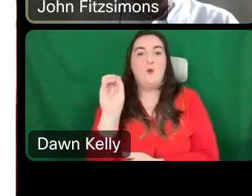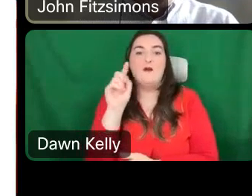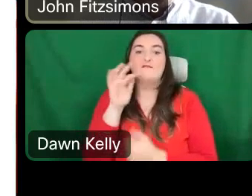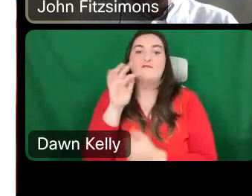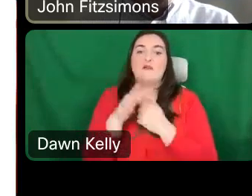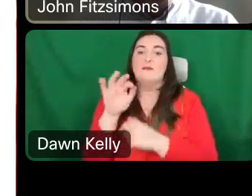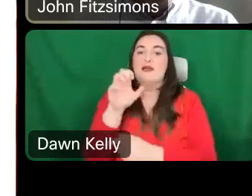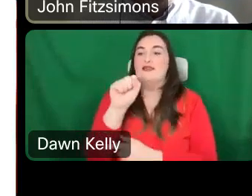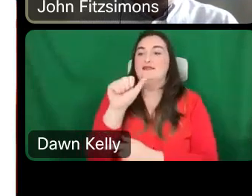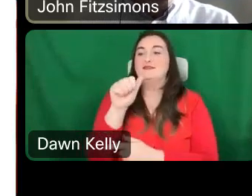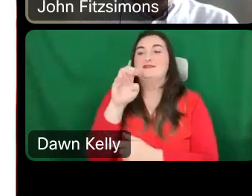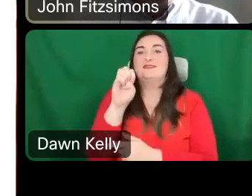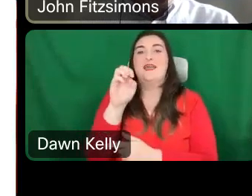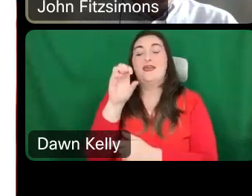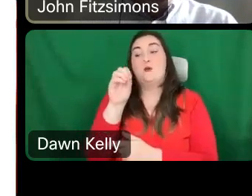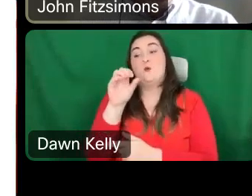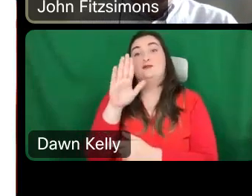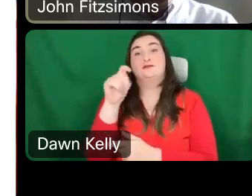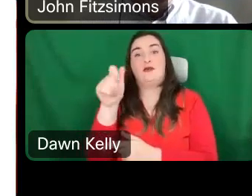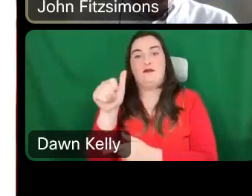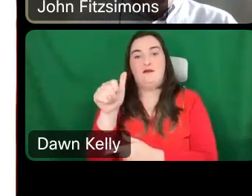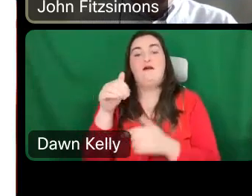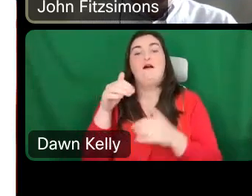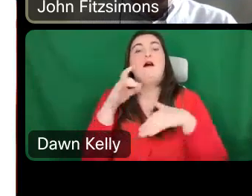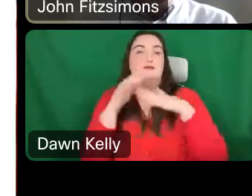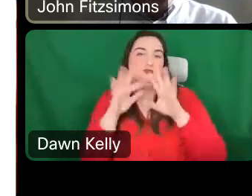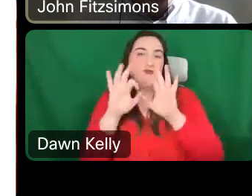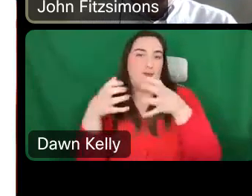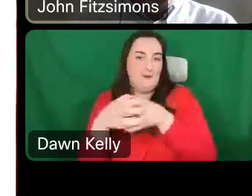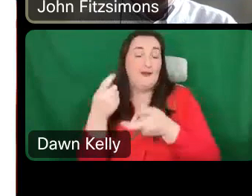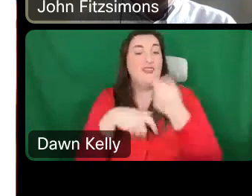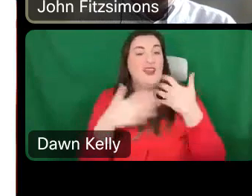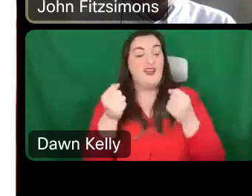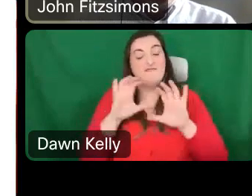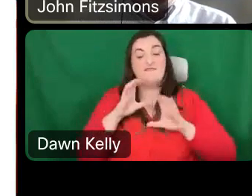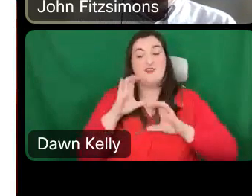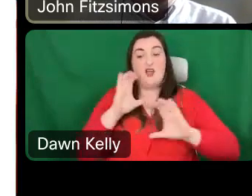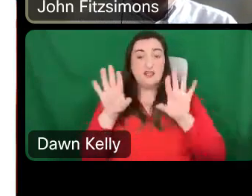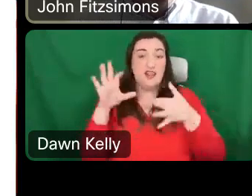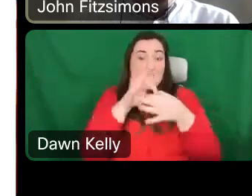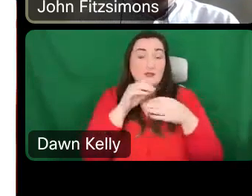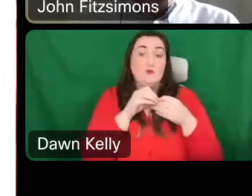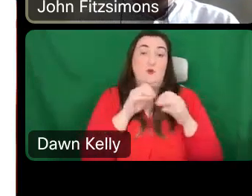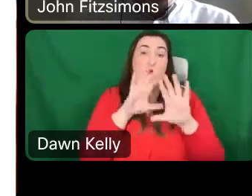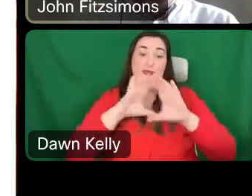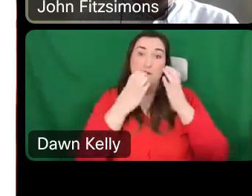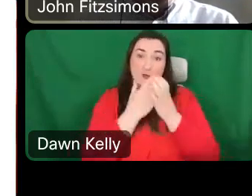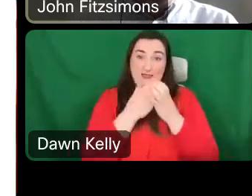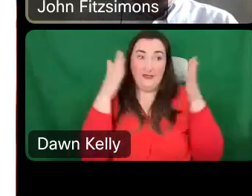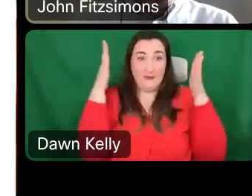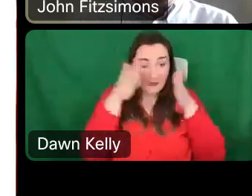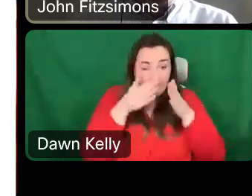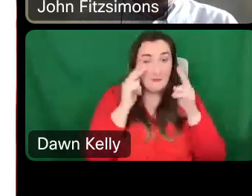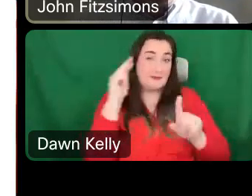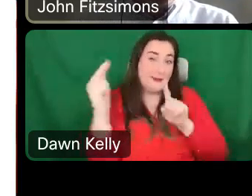Then we're going to go into a second conversation around community and acute perspectives, including